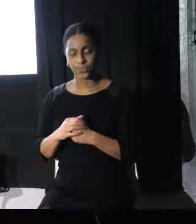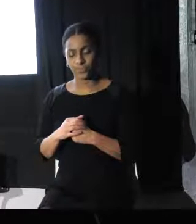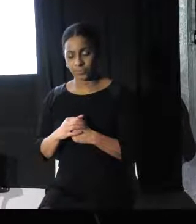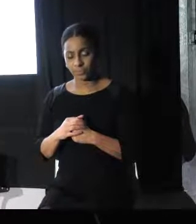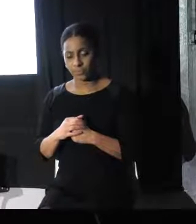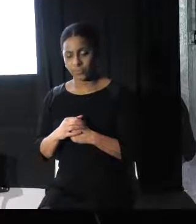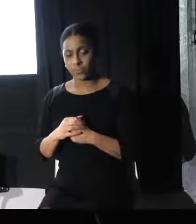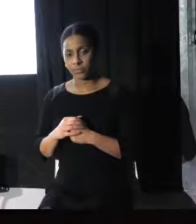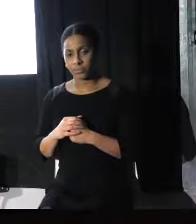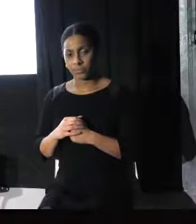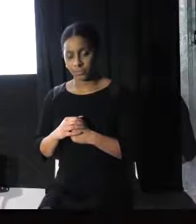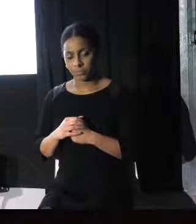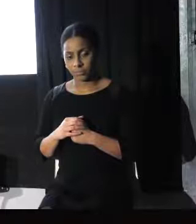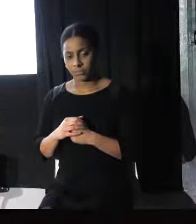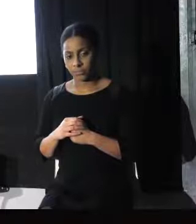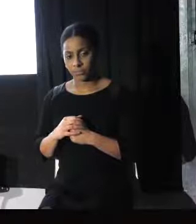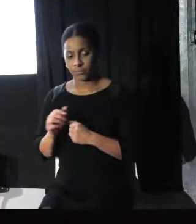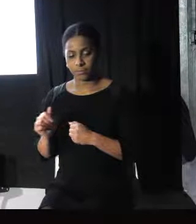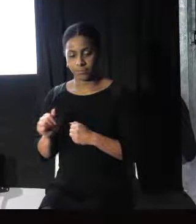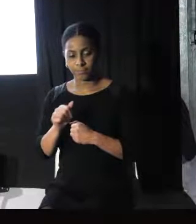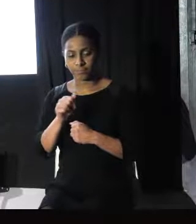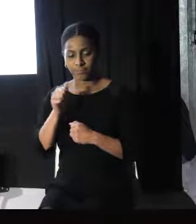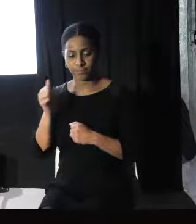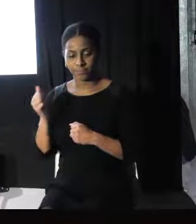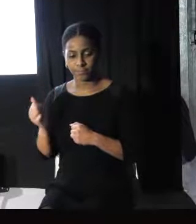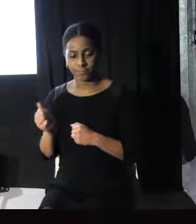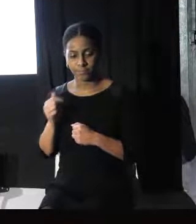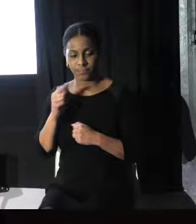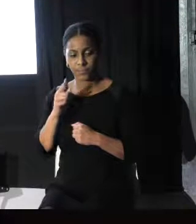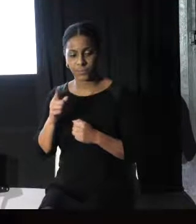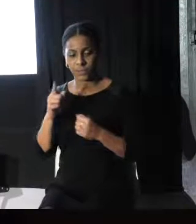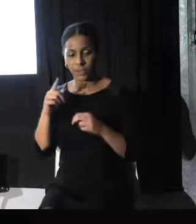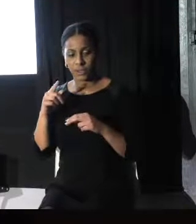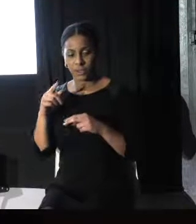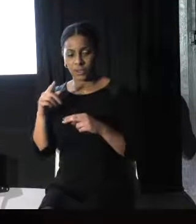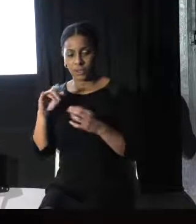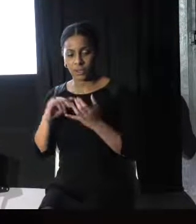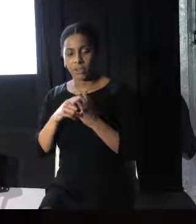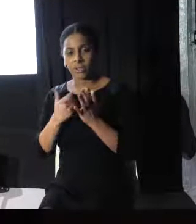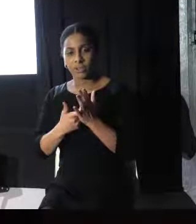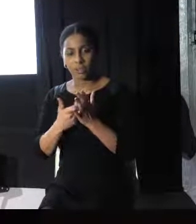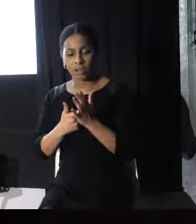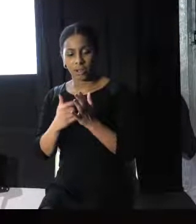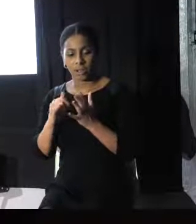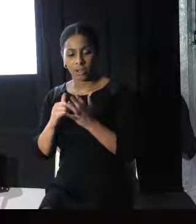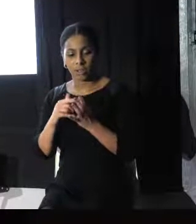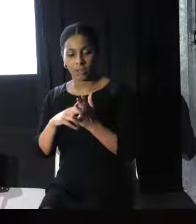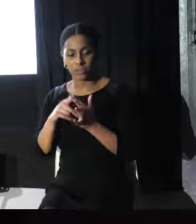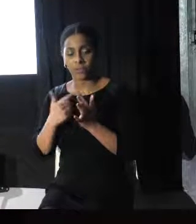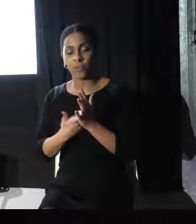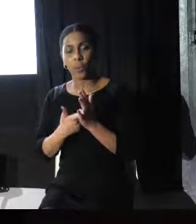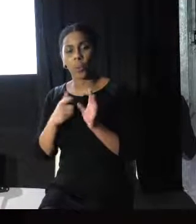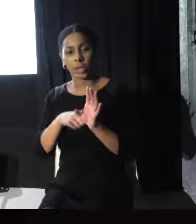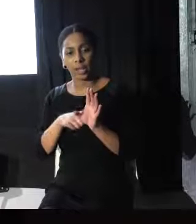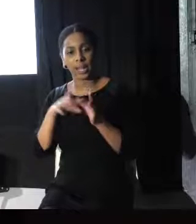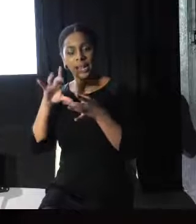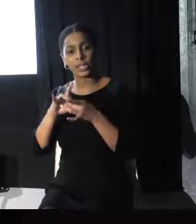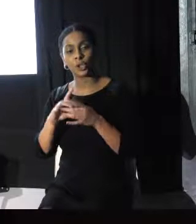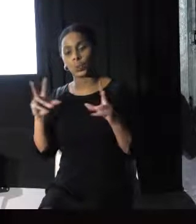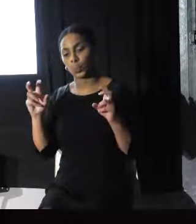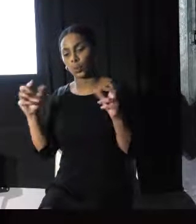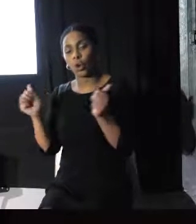for Macron by Sarah Savoy, at the heart of which is an account of consent. This is